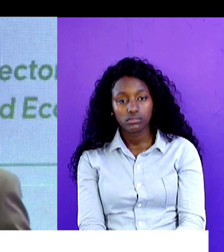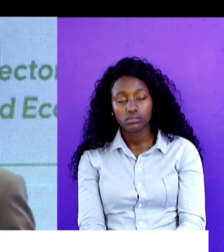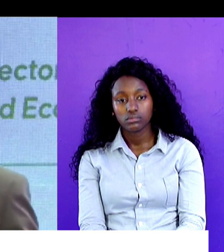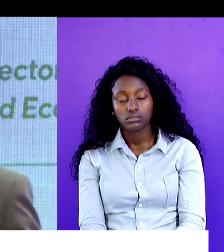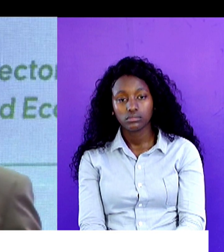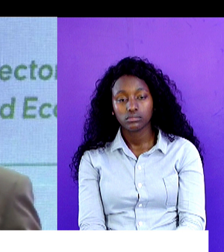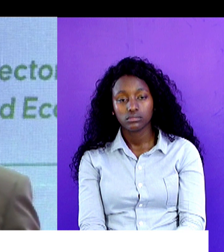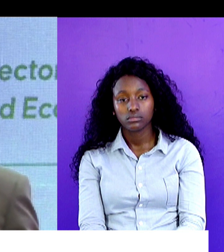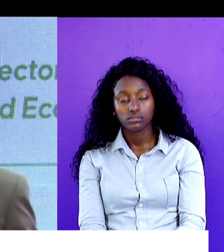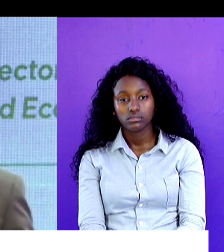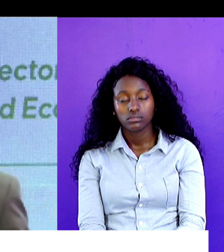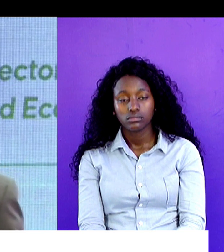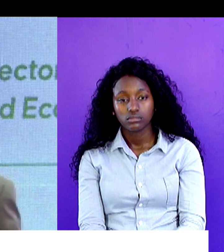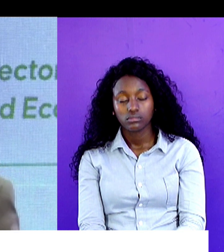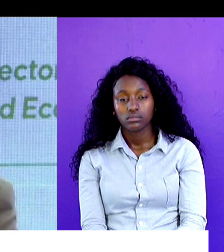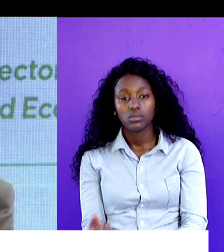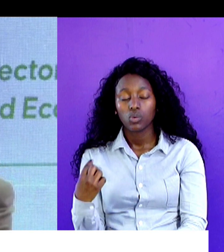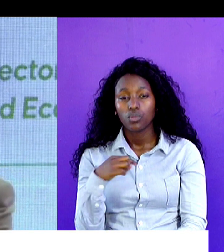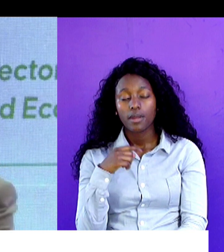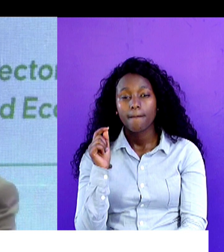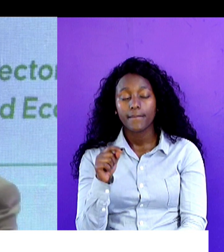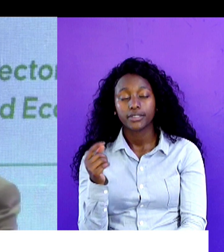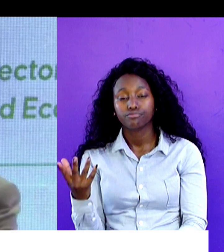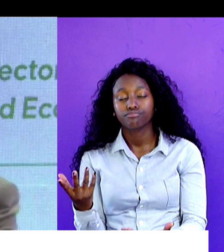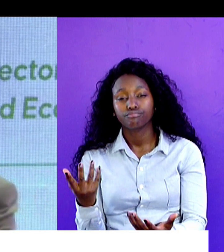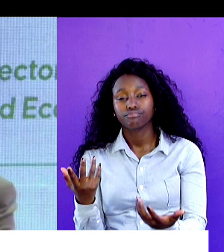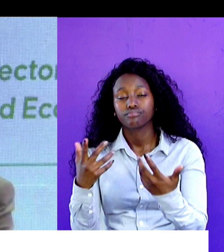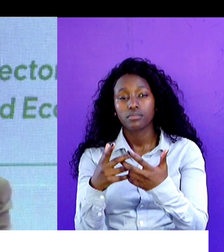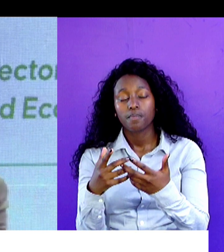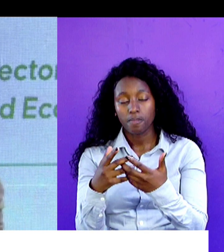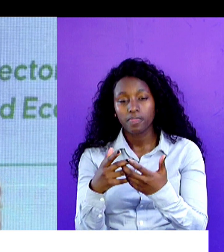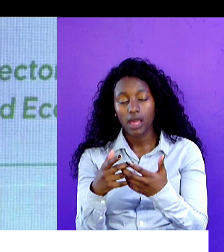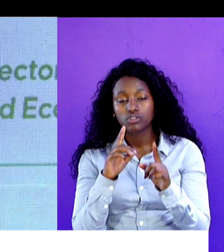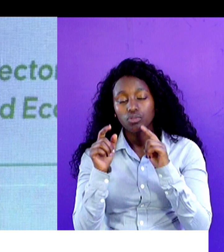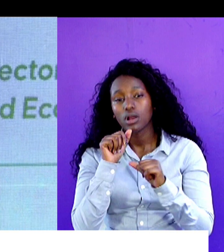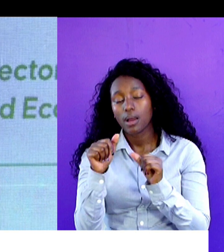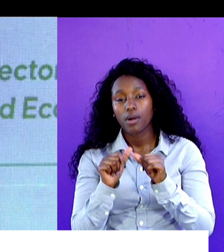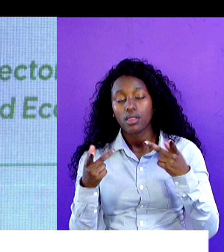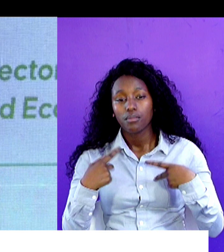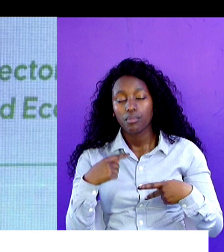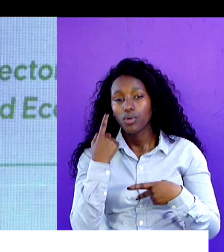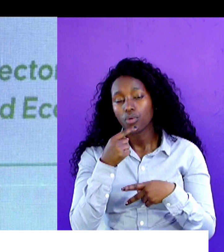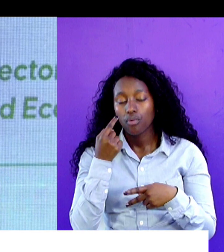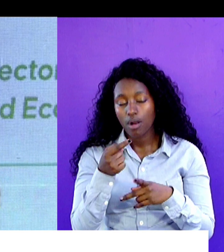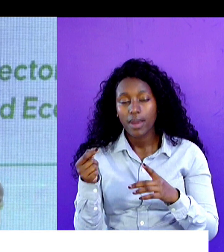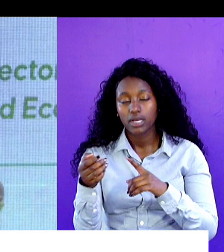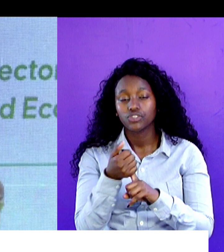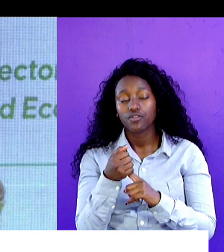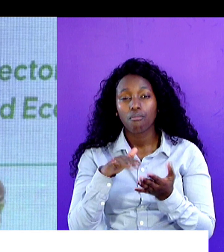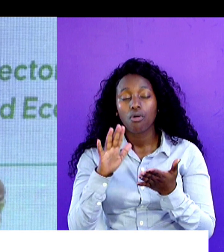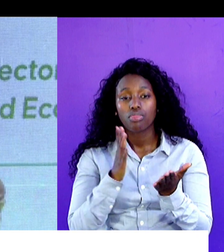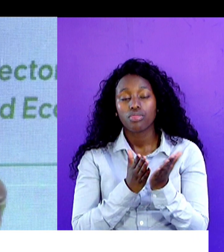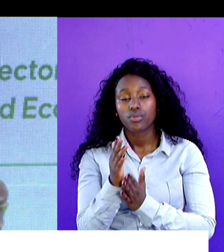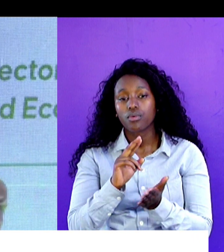Absorb the people who have come through the Hustler Fund, because the banks can now look at